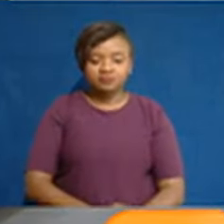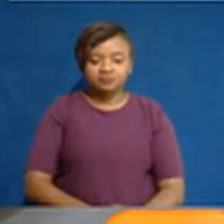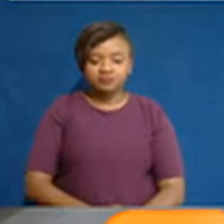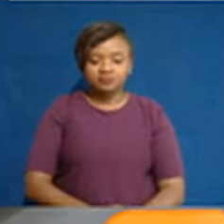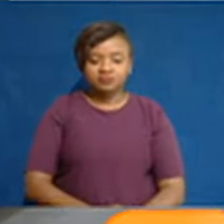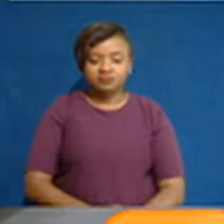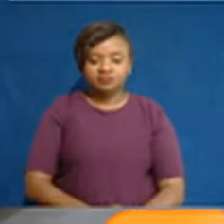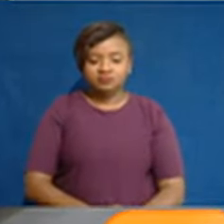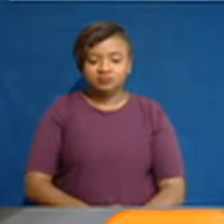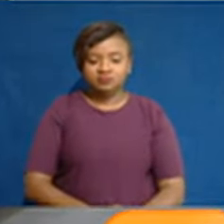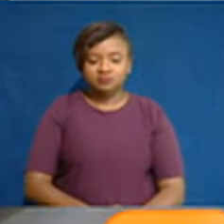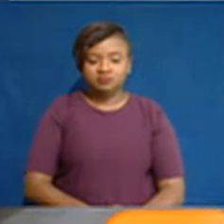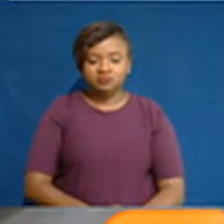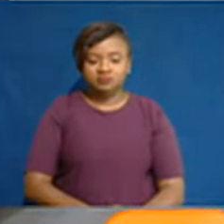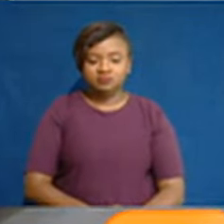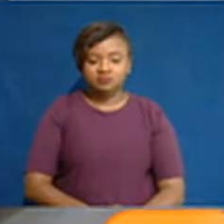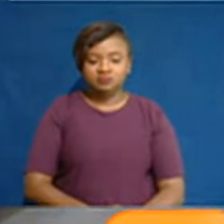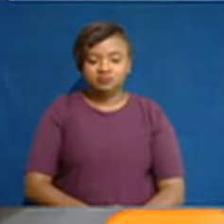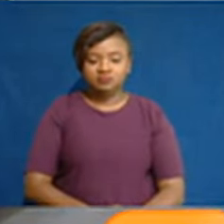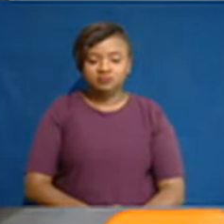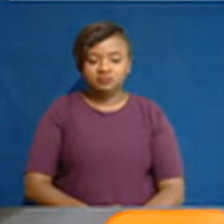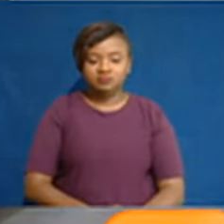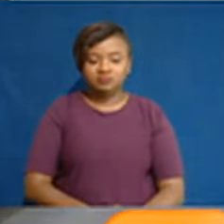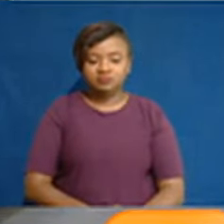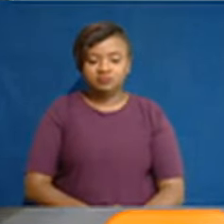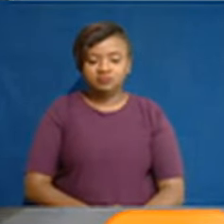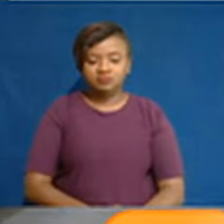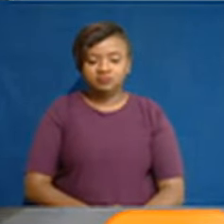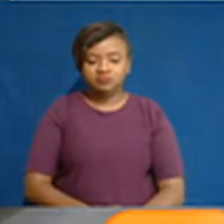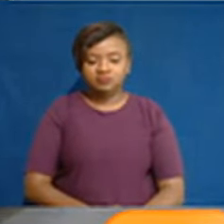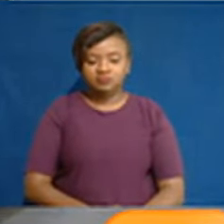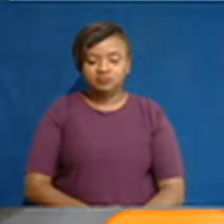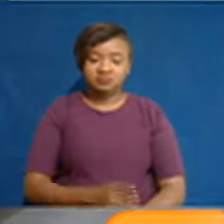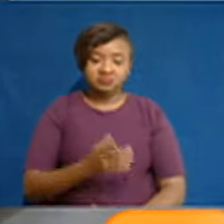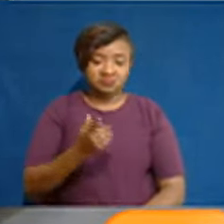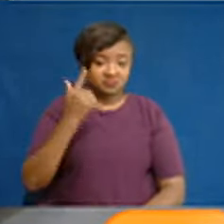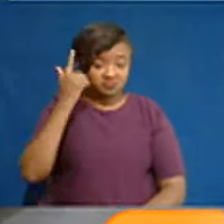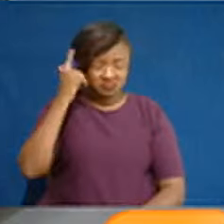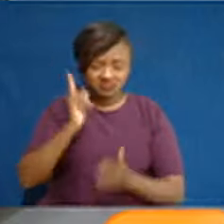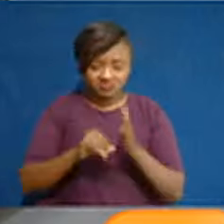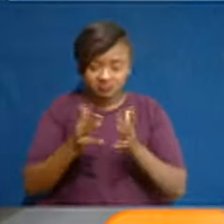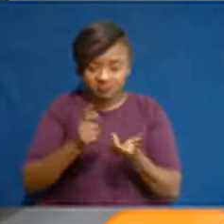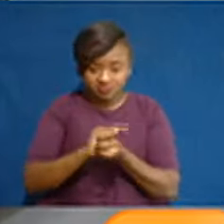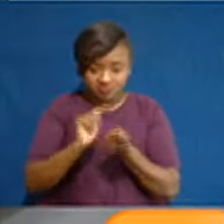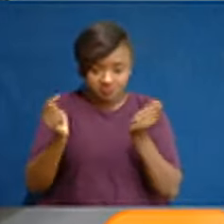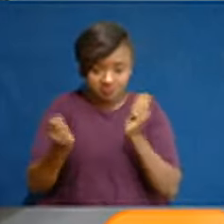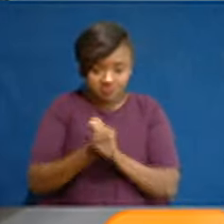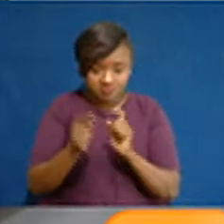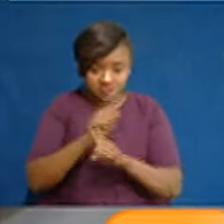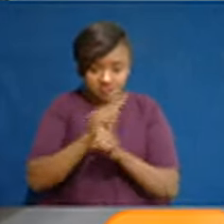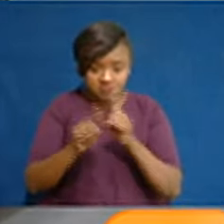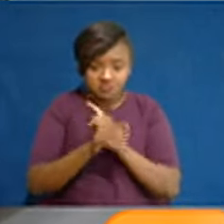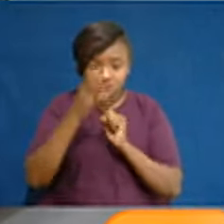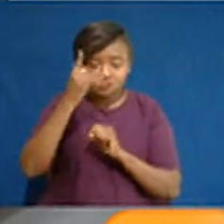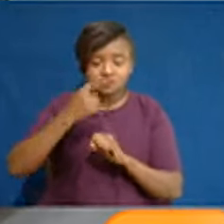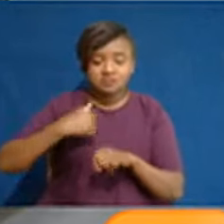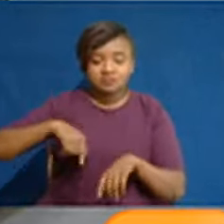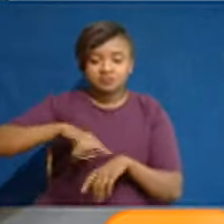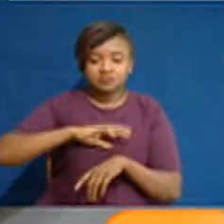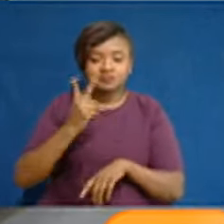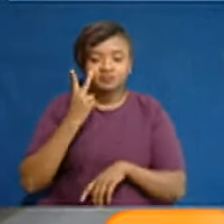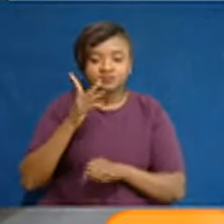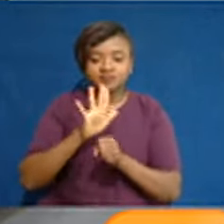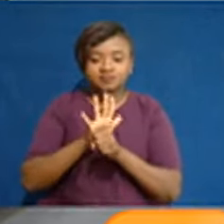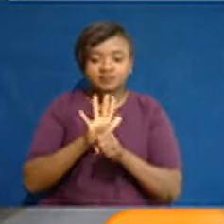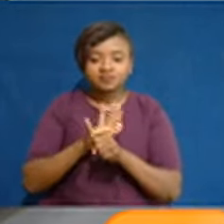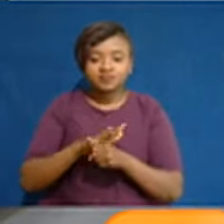last month, where civic engagement is concerned? And I ask that because the more established civil society organizations have been accused